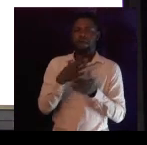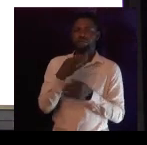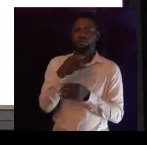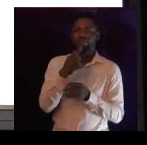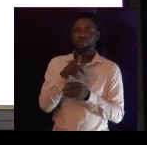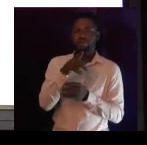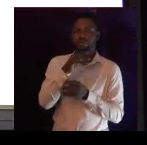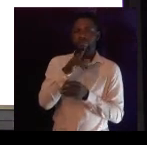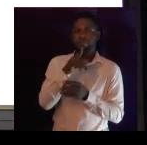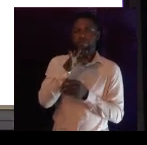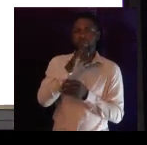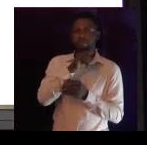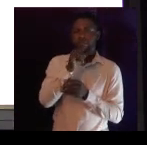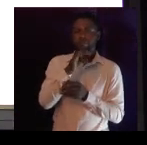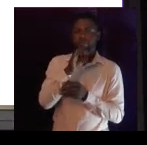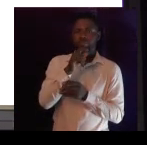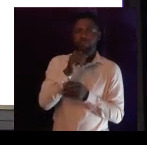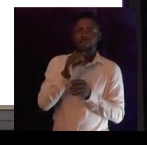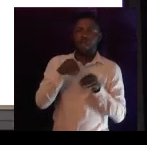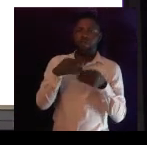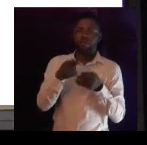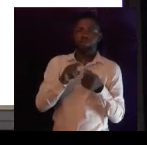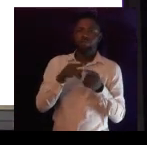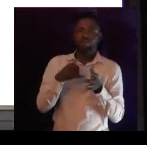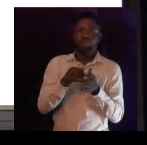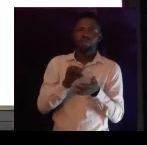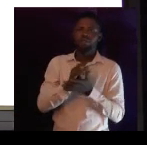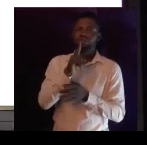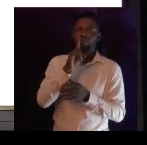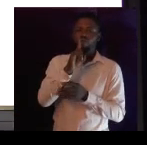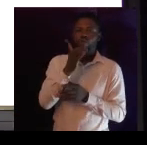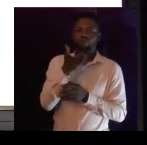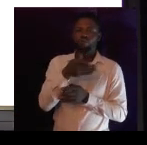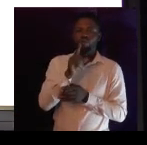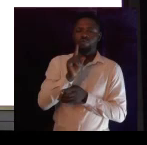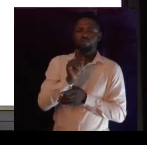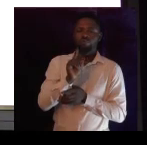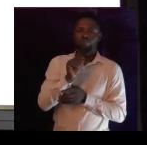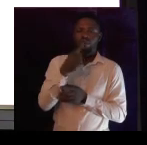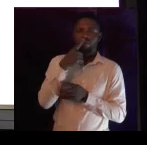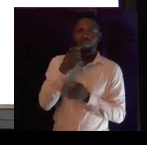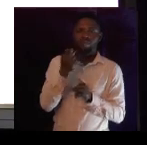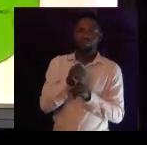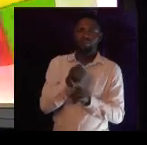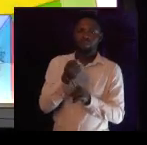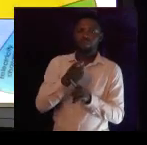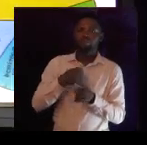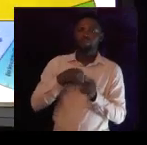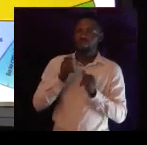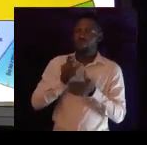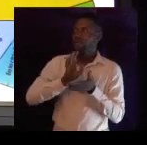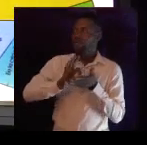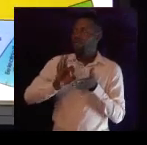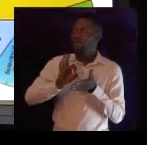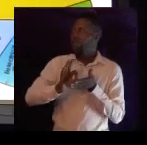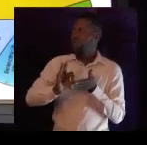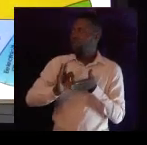pizza allocated to it. So that is 1 over 20. As for salaries, we can count.